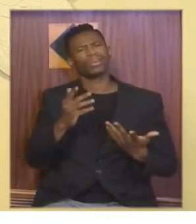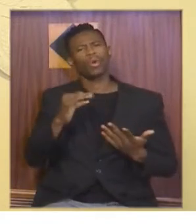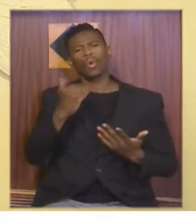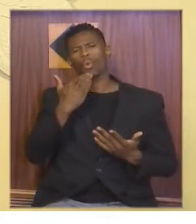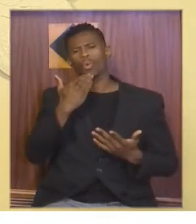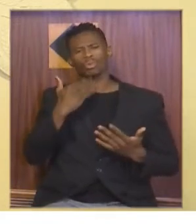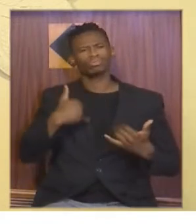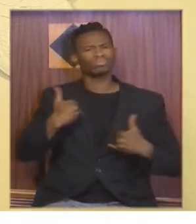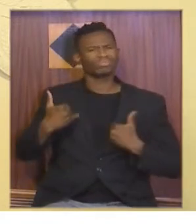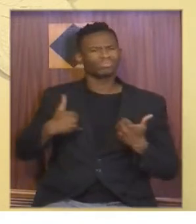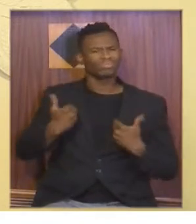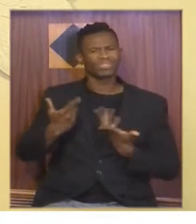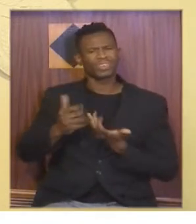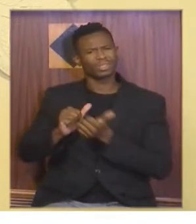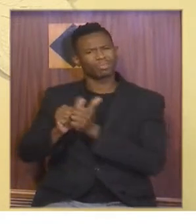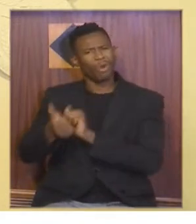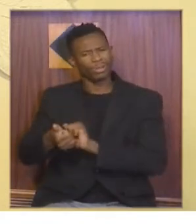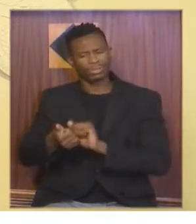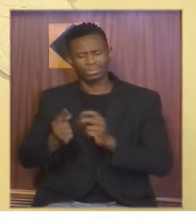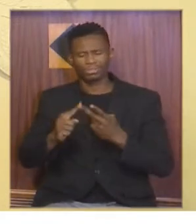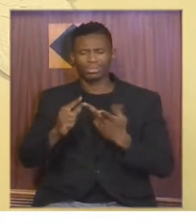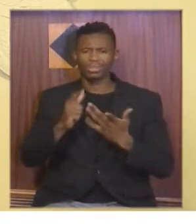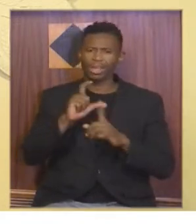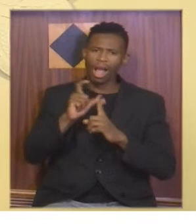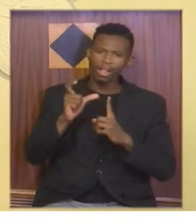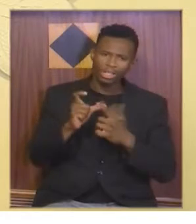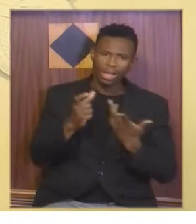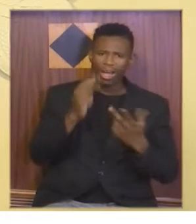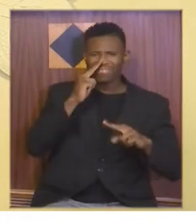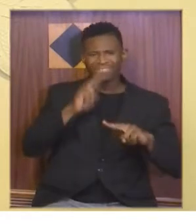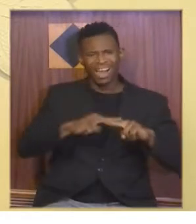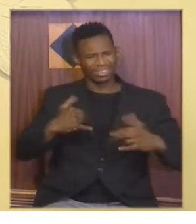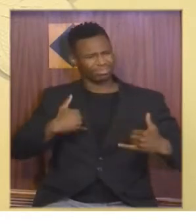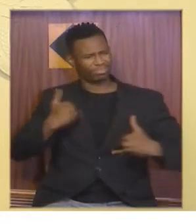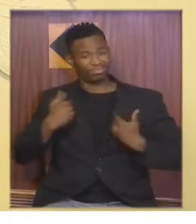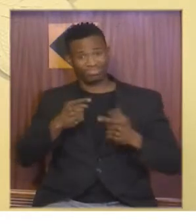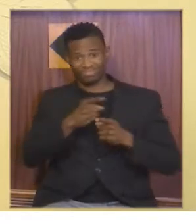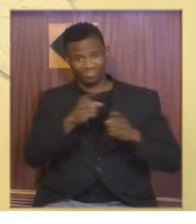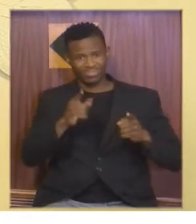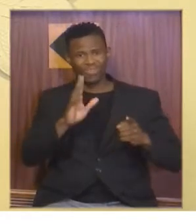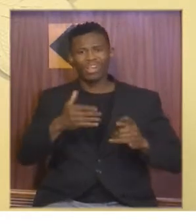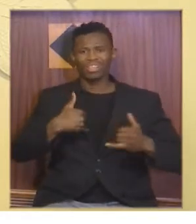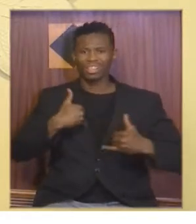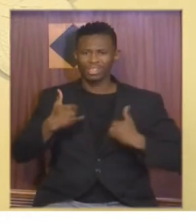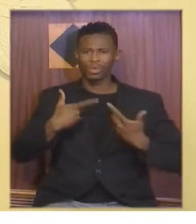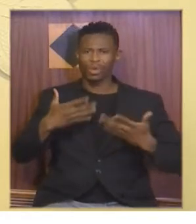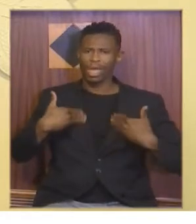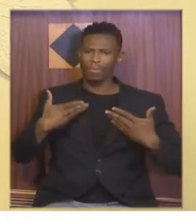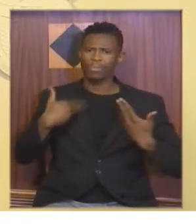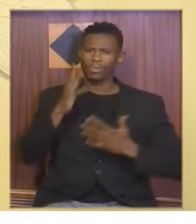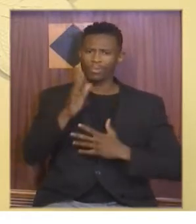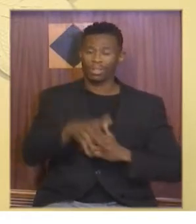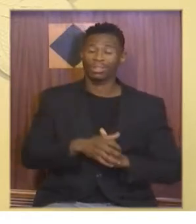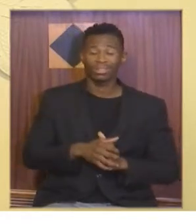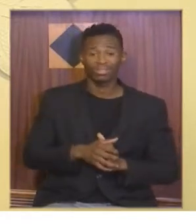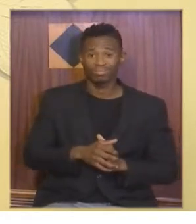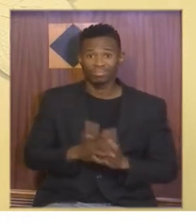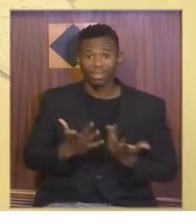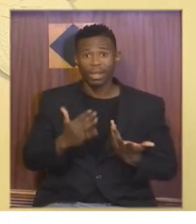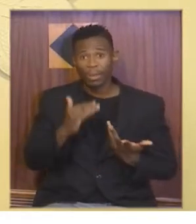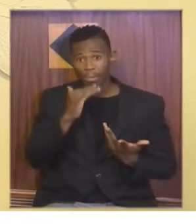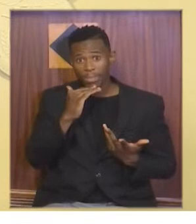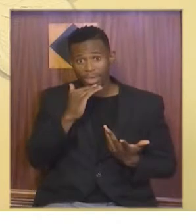cultural, entertainment, and event industries in particular. This means that if we